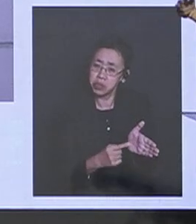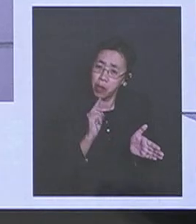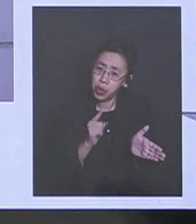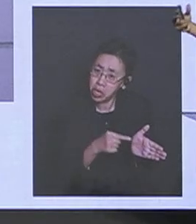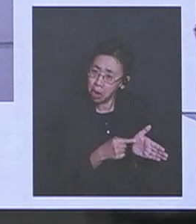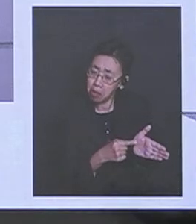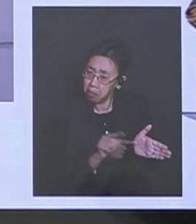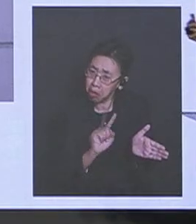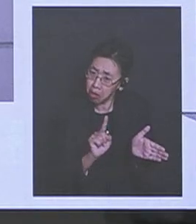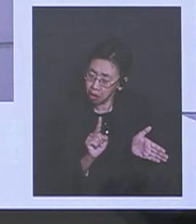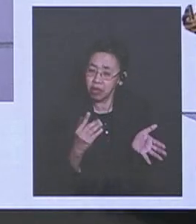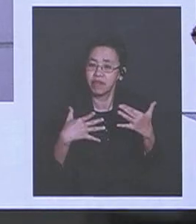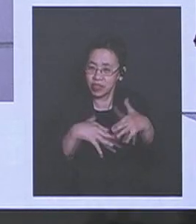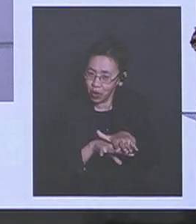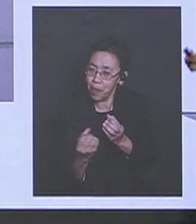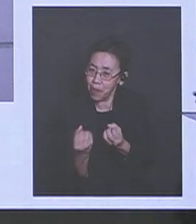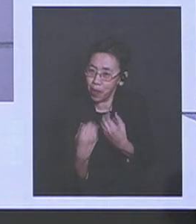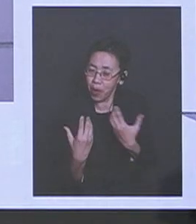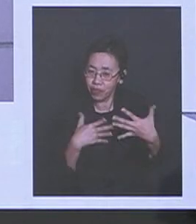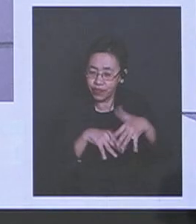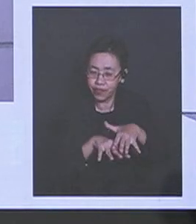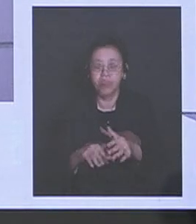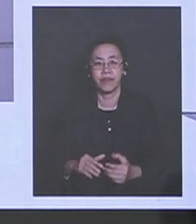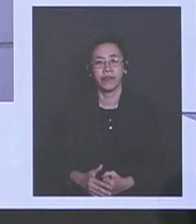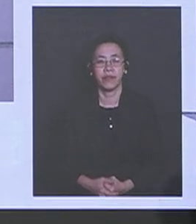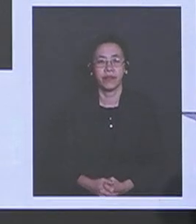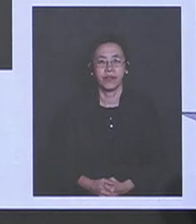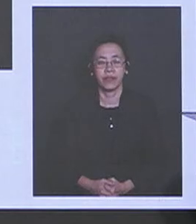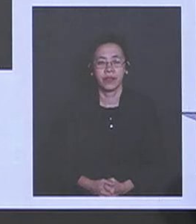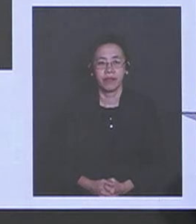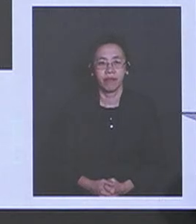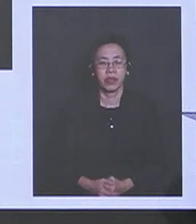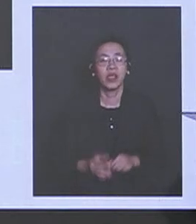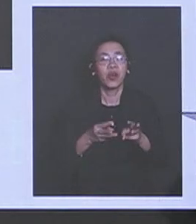of real-time way of engaging with the public.